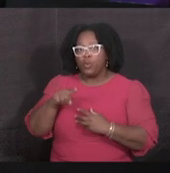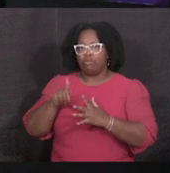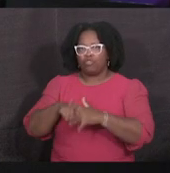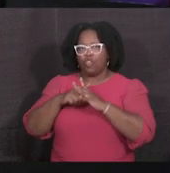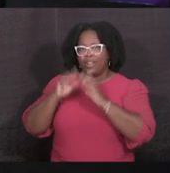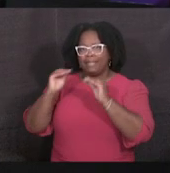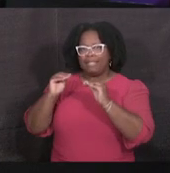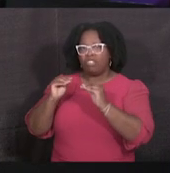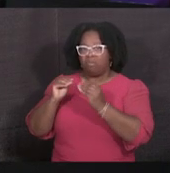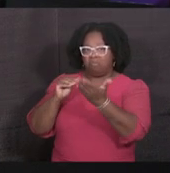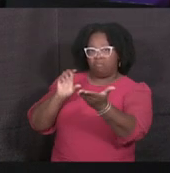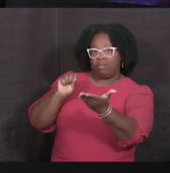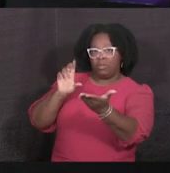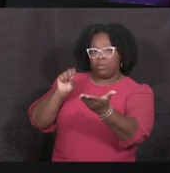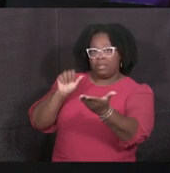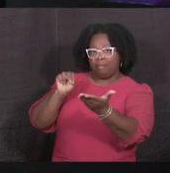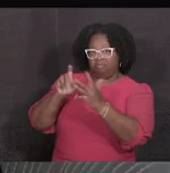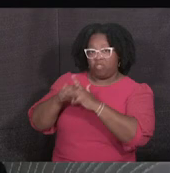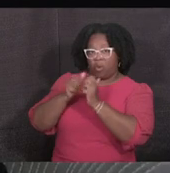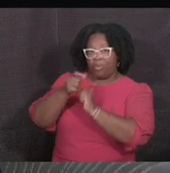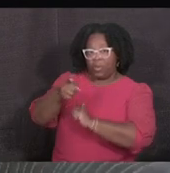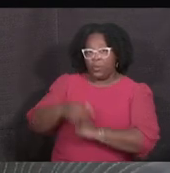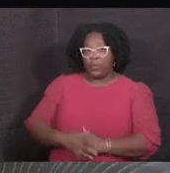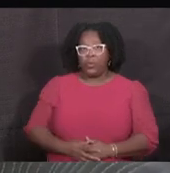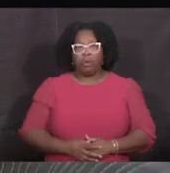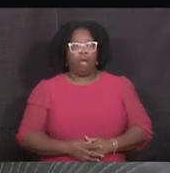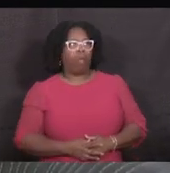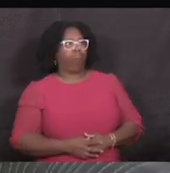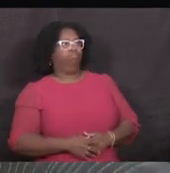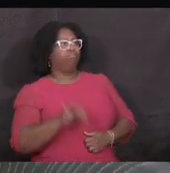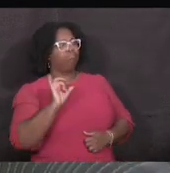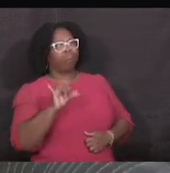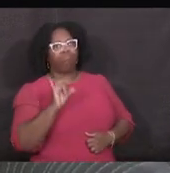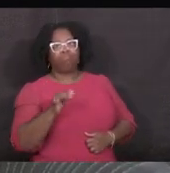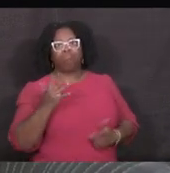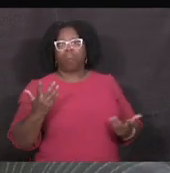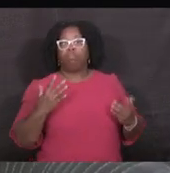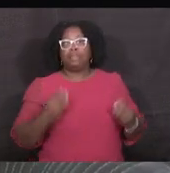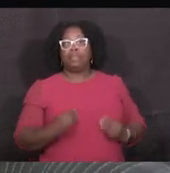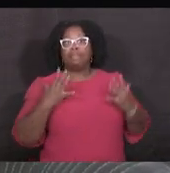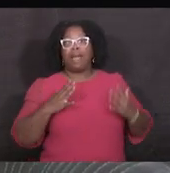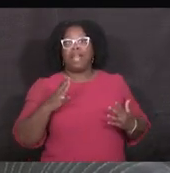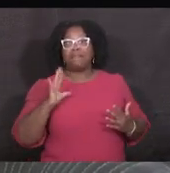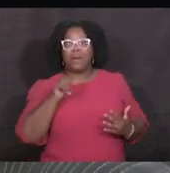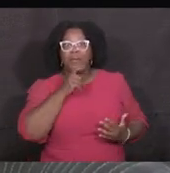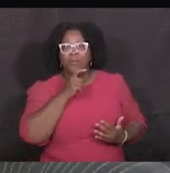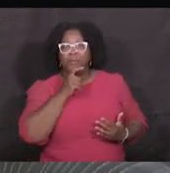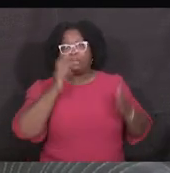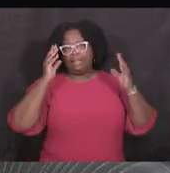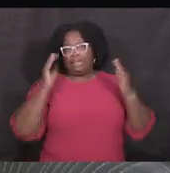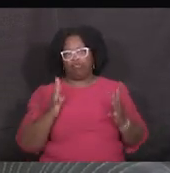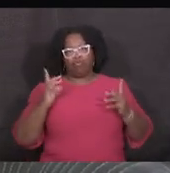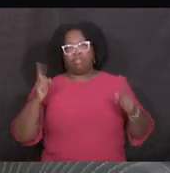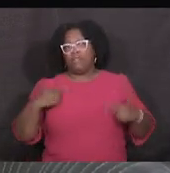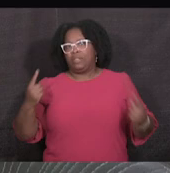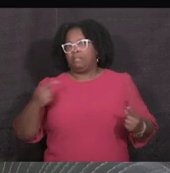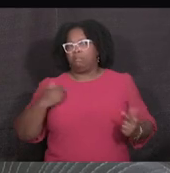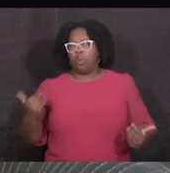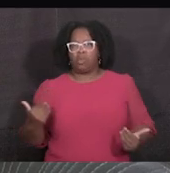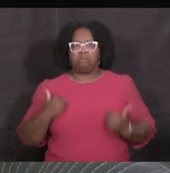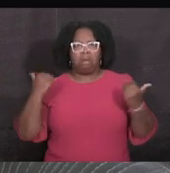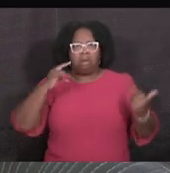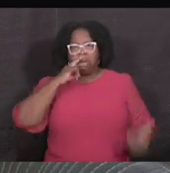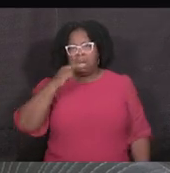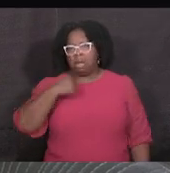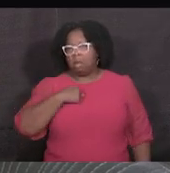Well, Susan, let's start with you. Okay. I was inspired by teachers from the time I was a young